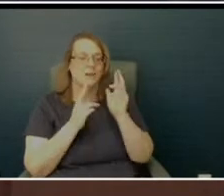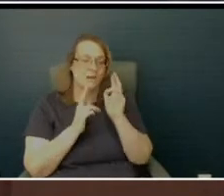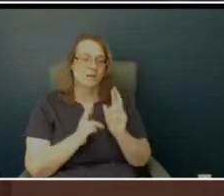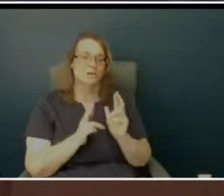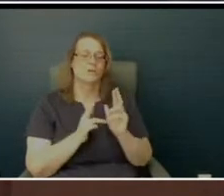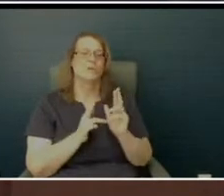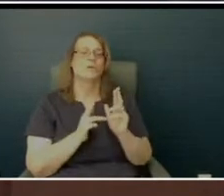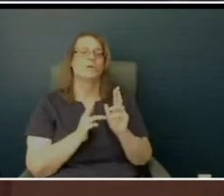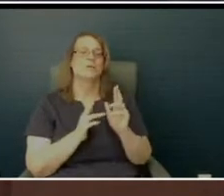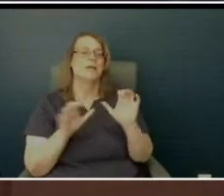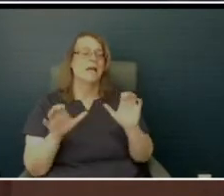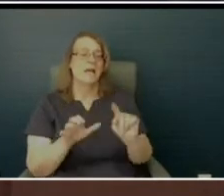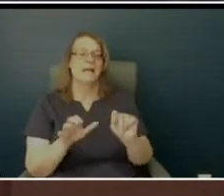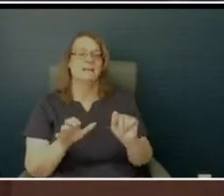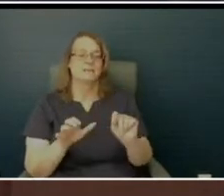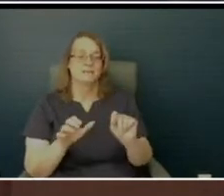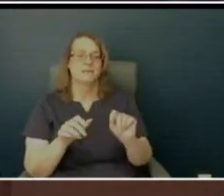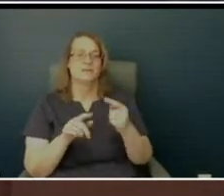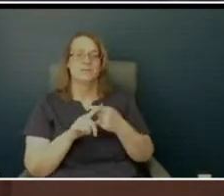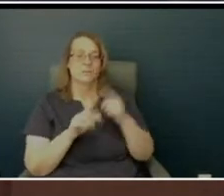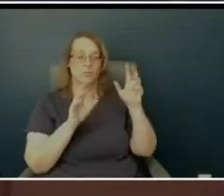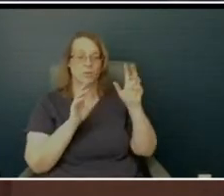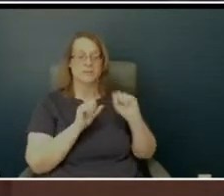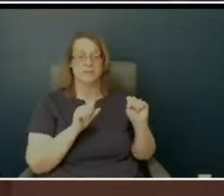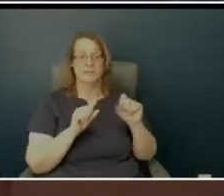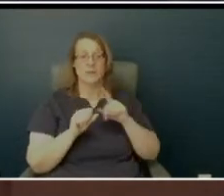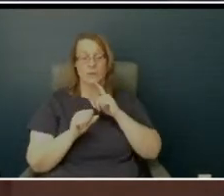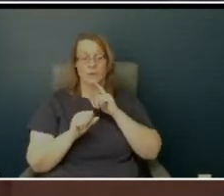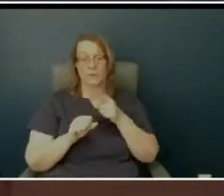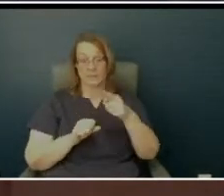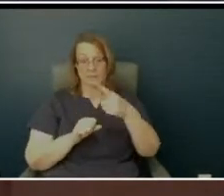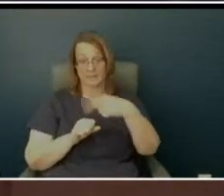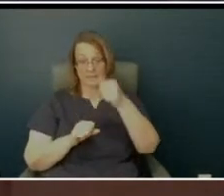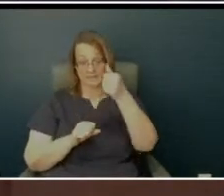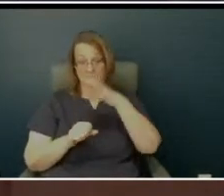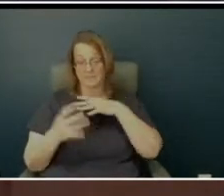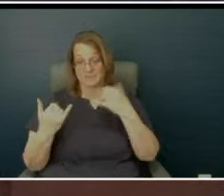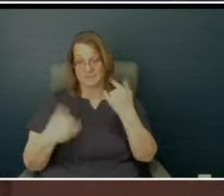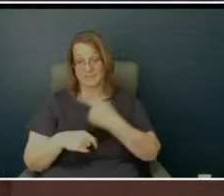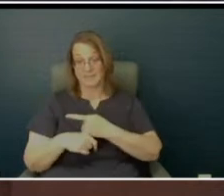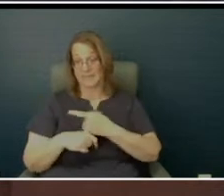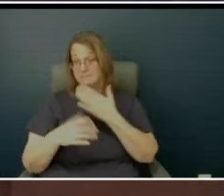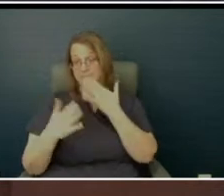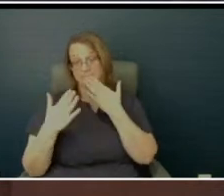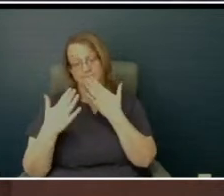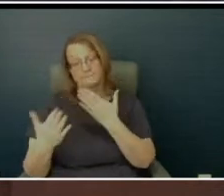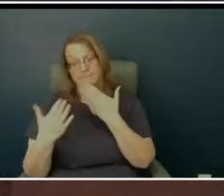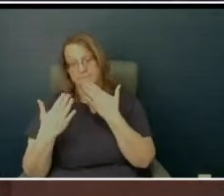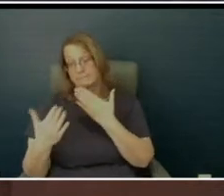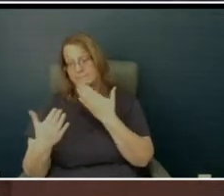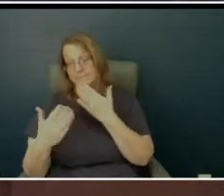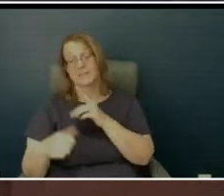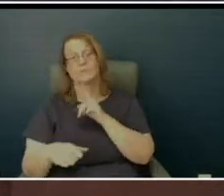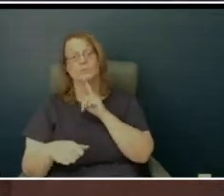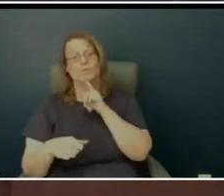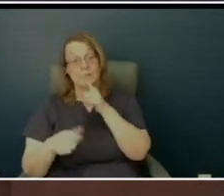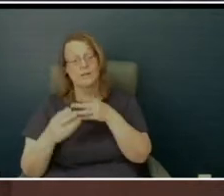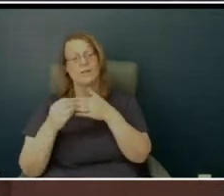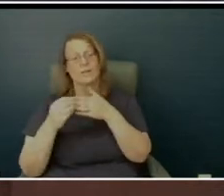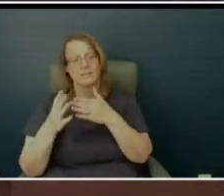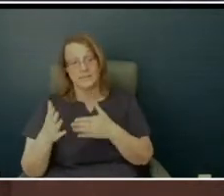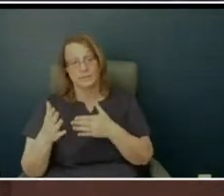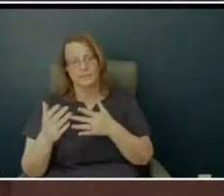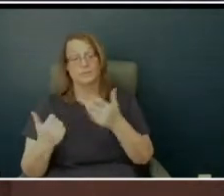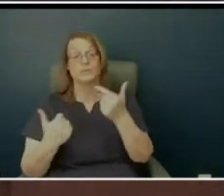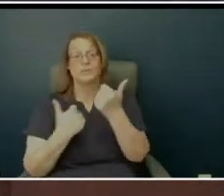We owe a great debt of gratitude to these men you've heard from here today. Real leaders who stood for justice